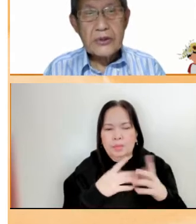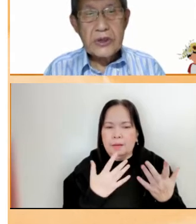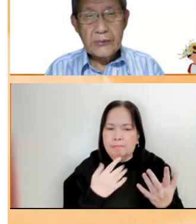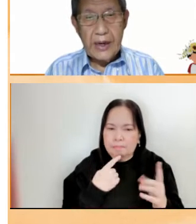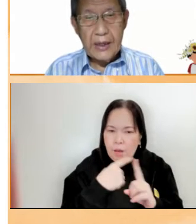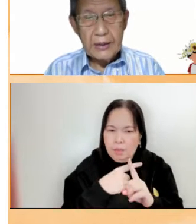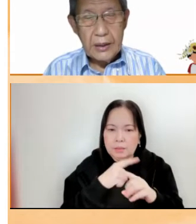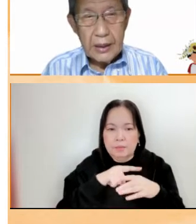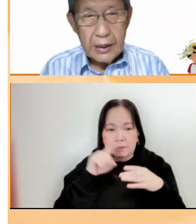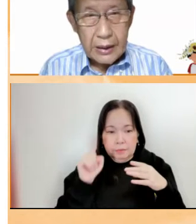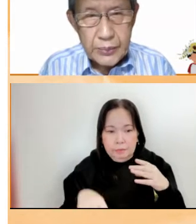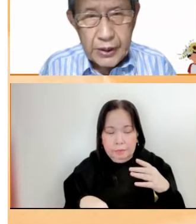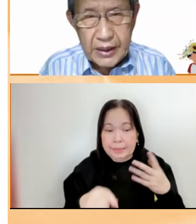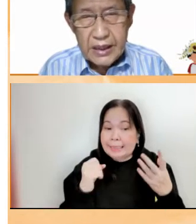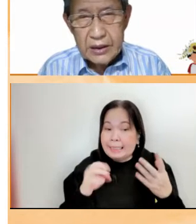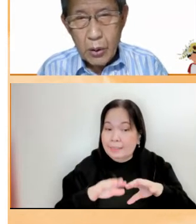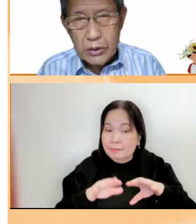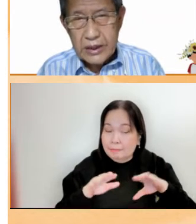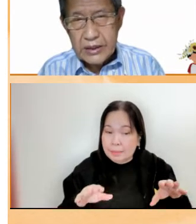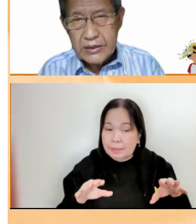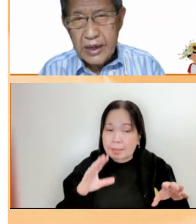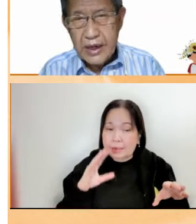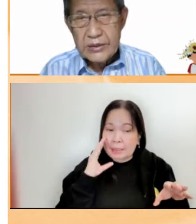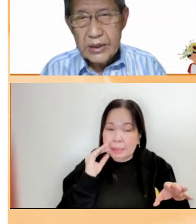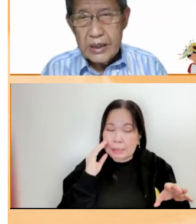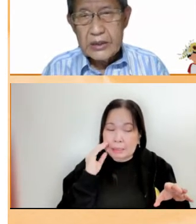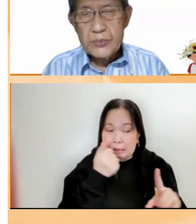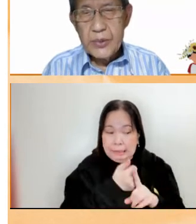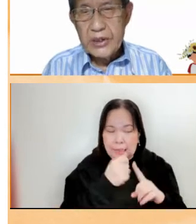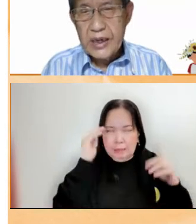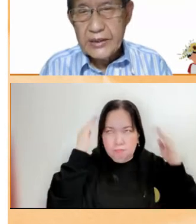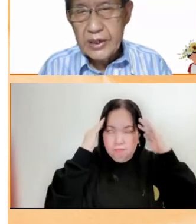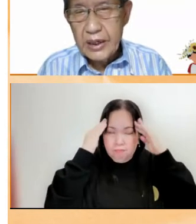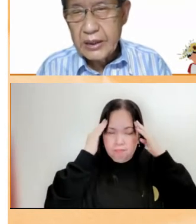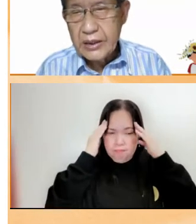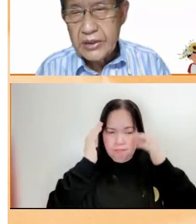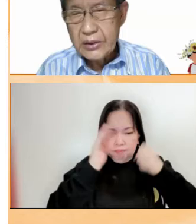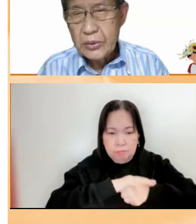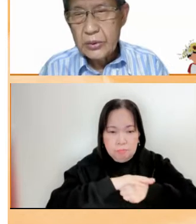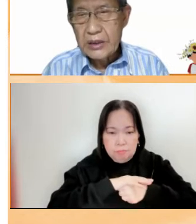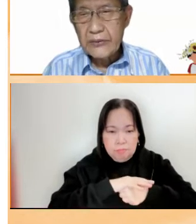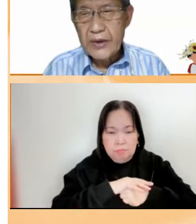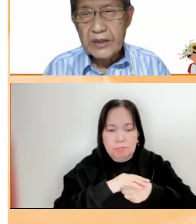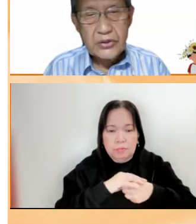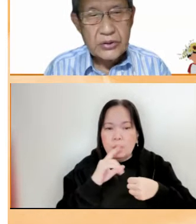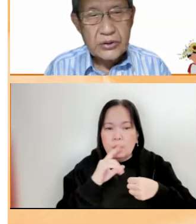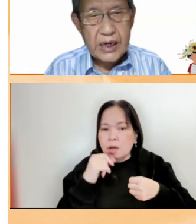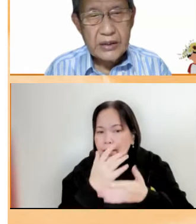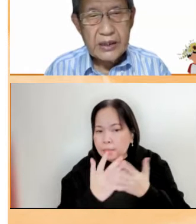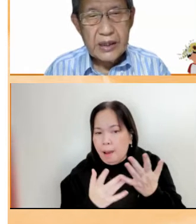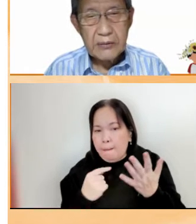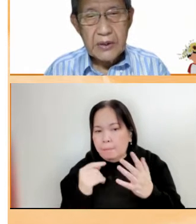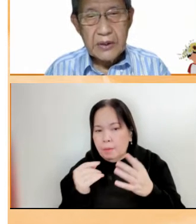For children experiencing toxic stress, specialized early childhood interventions